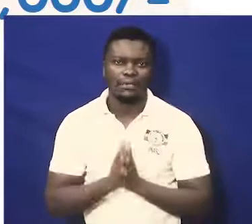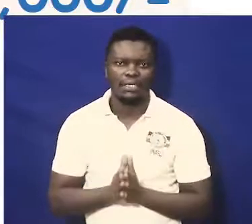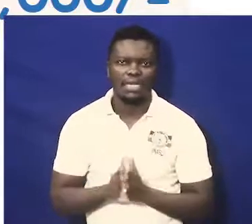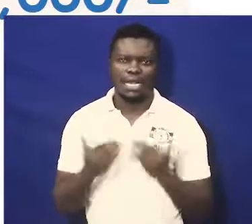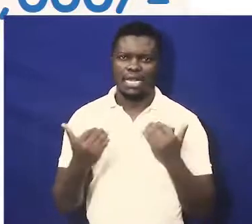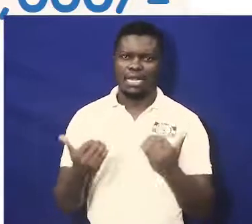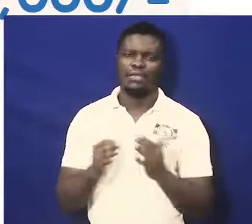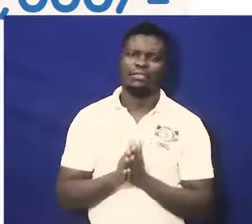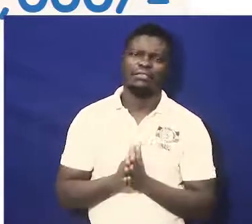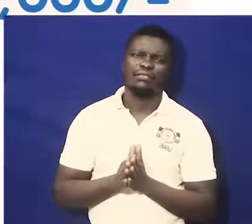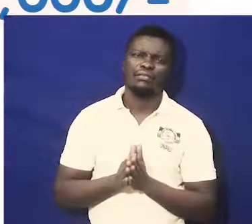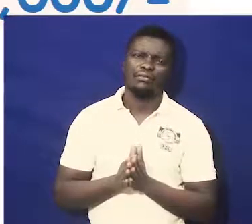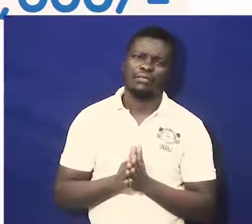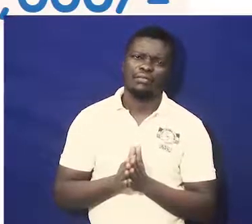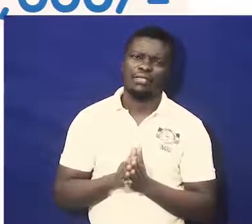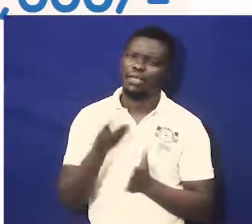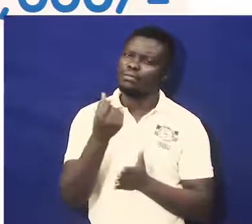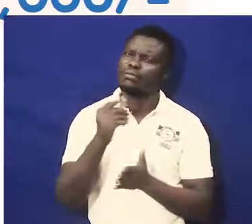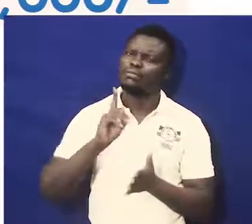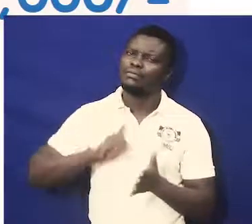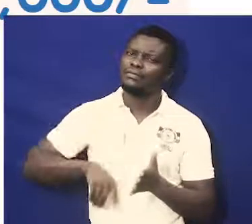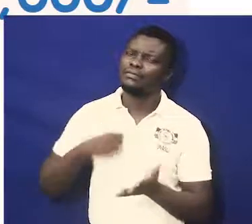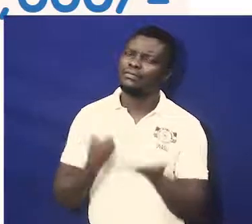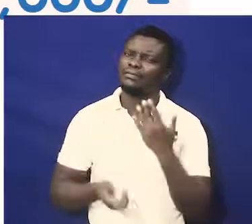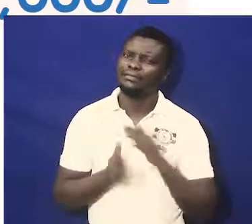What is the profit?